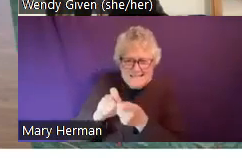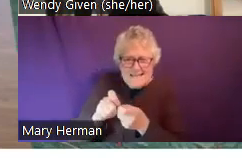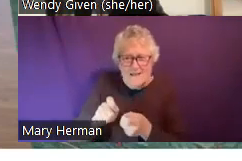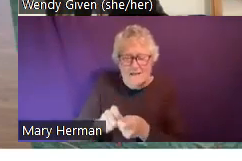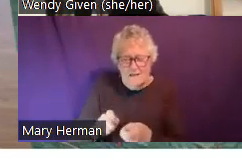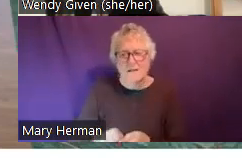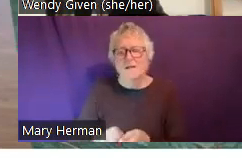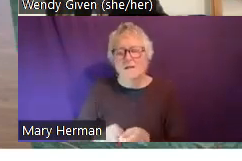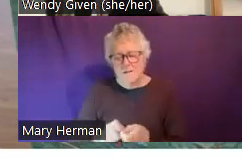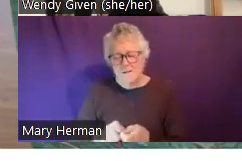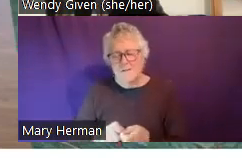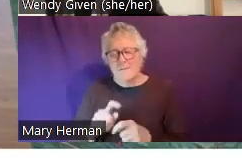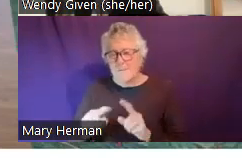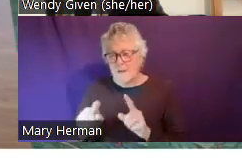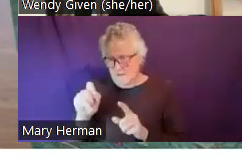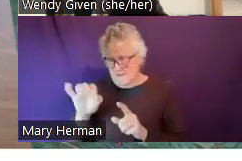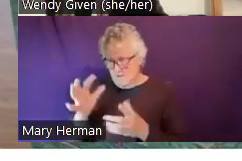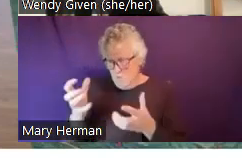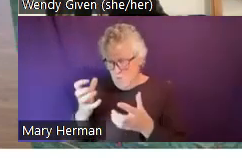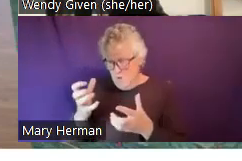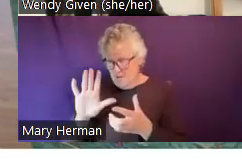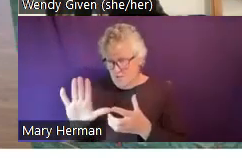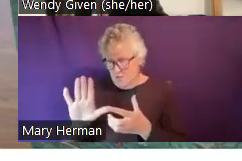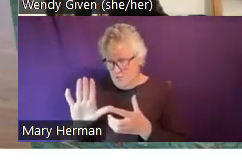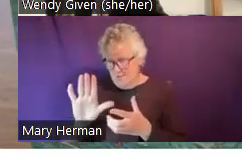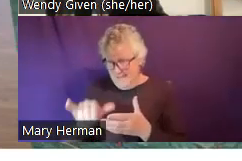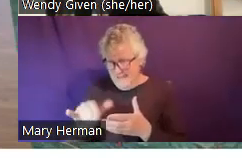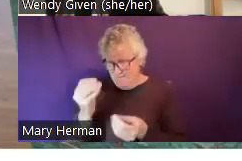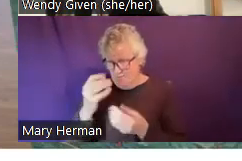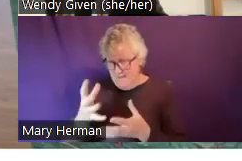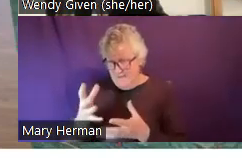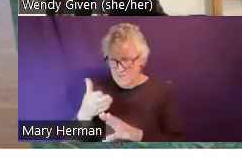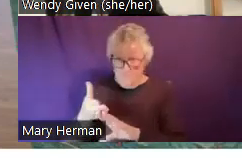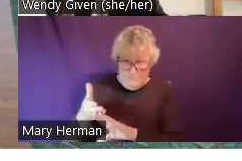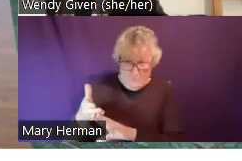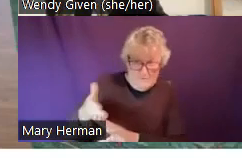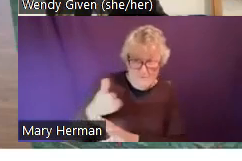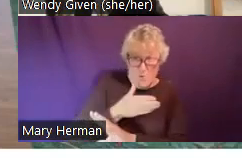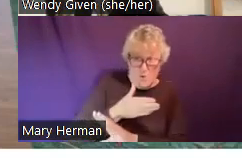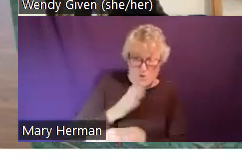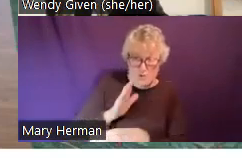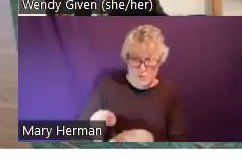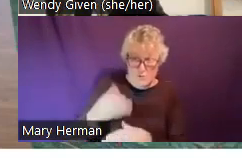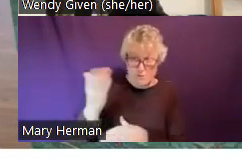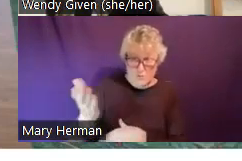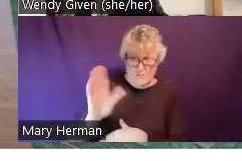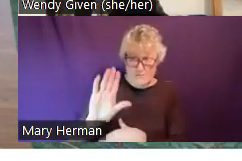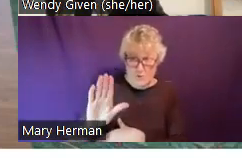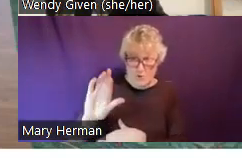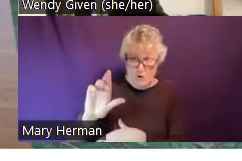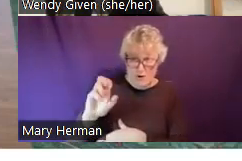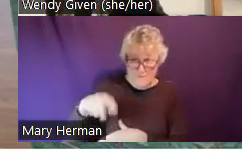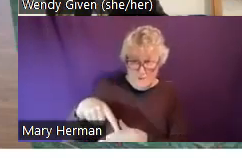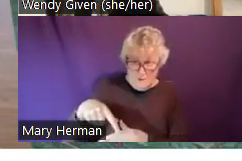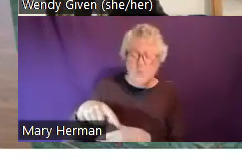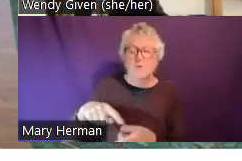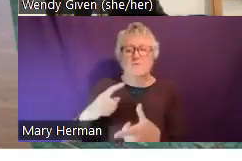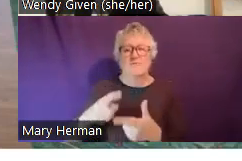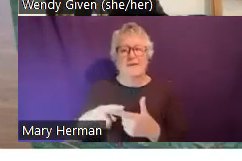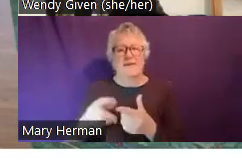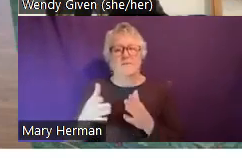before you share your RFQ, then I would use the question portal, because then I can forward that onto the port and